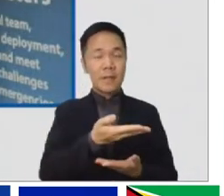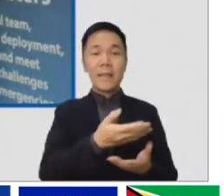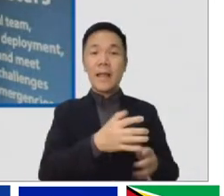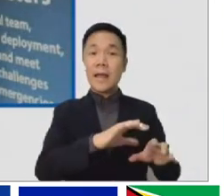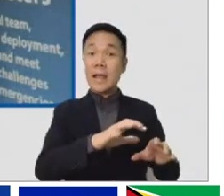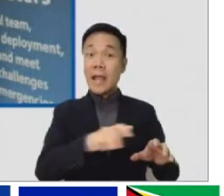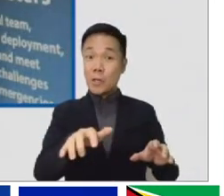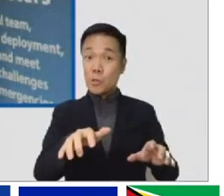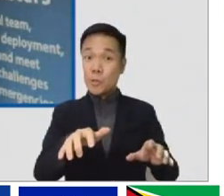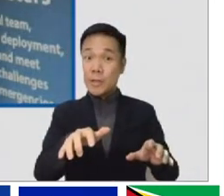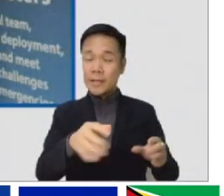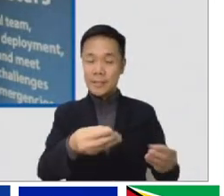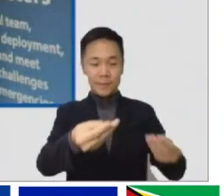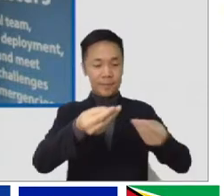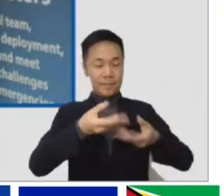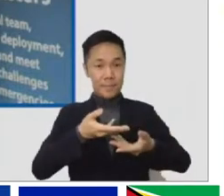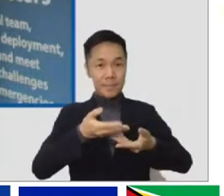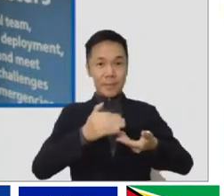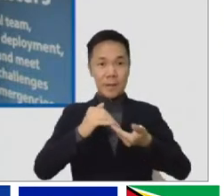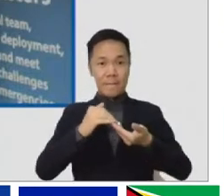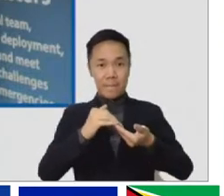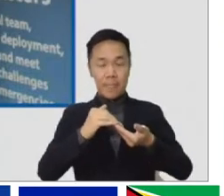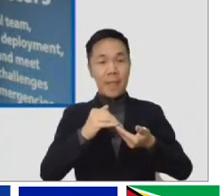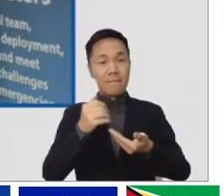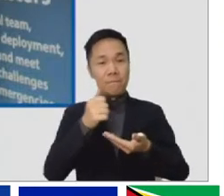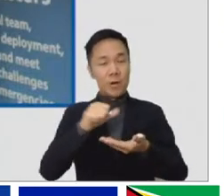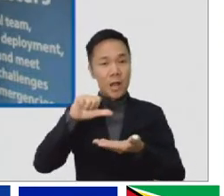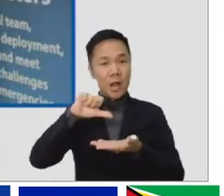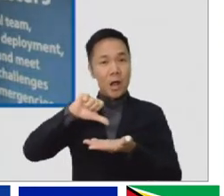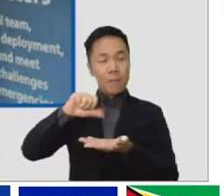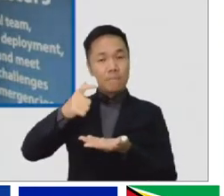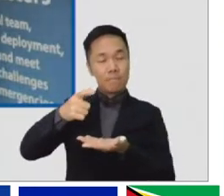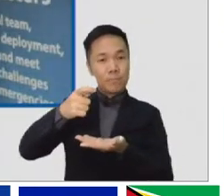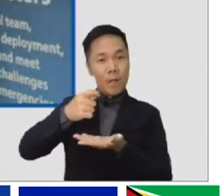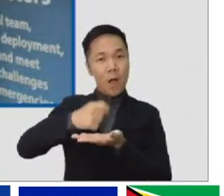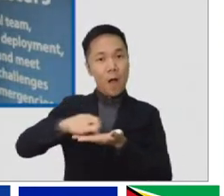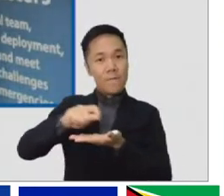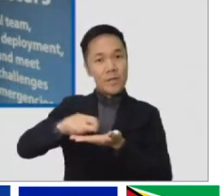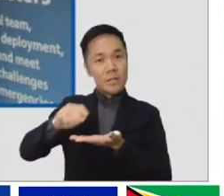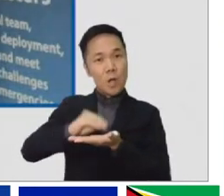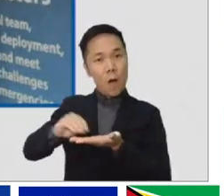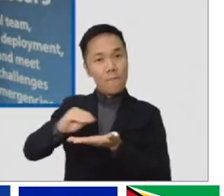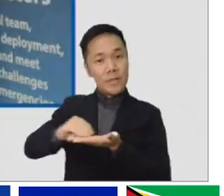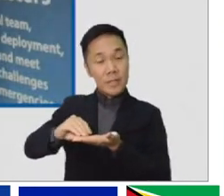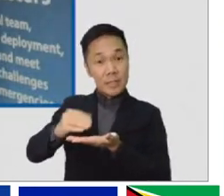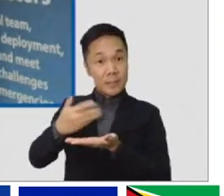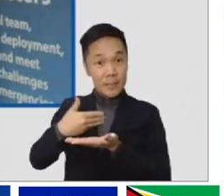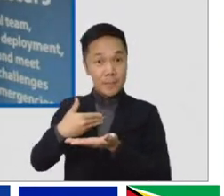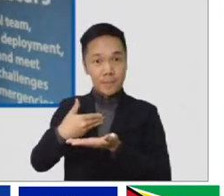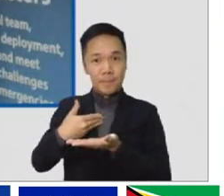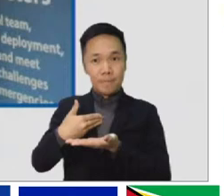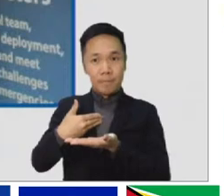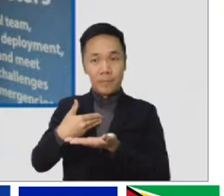of WHO in the Americas regarding the progress in the action